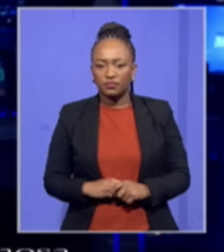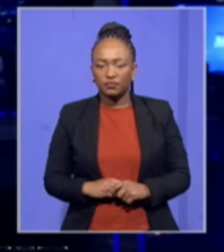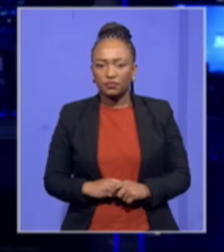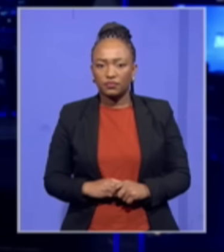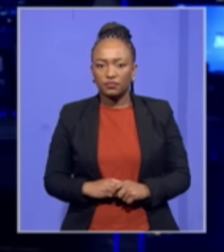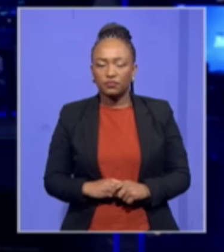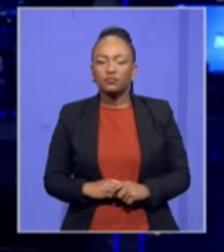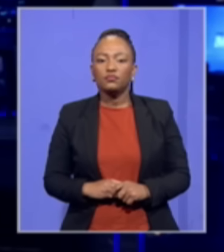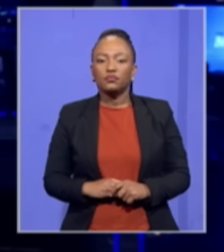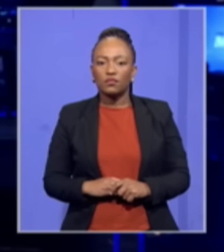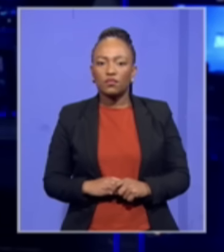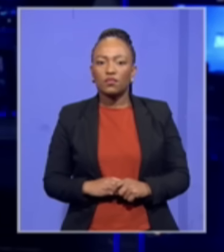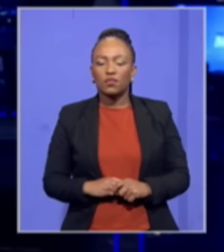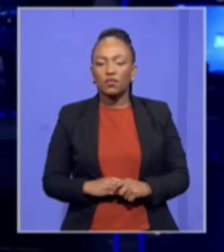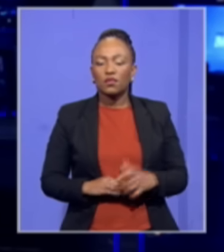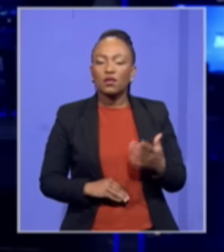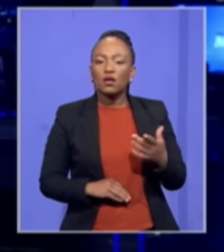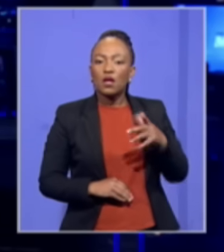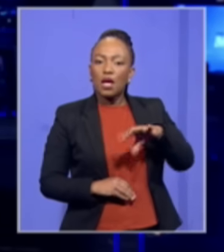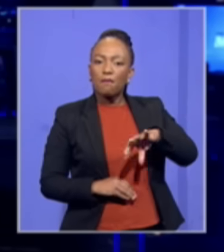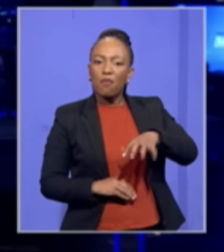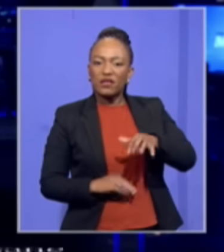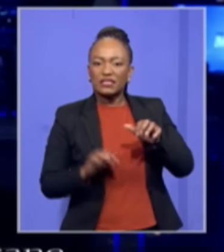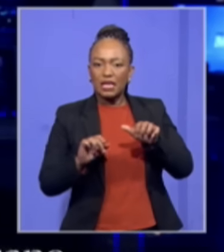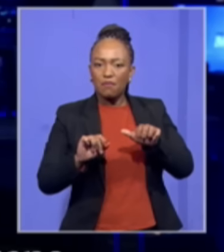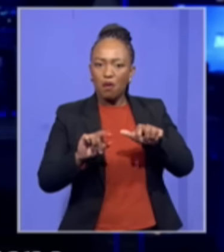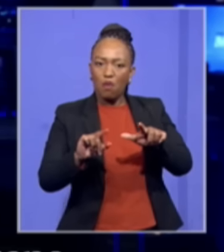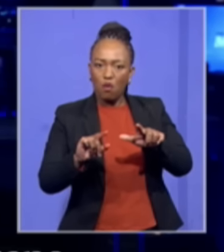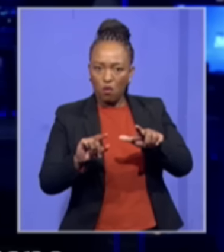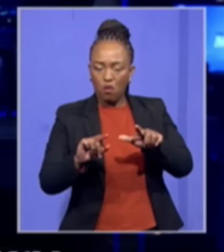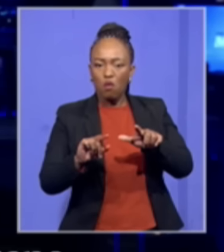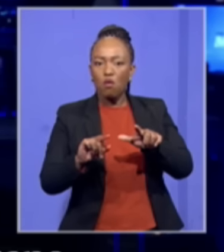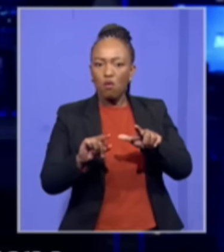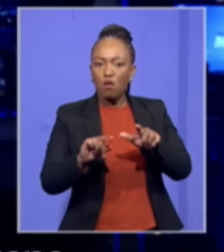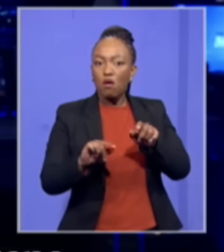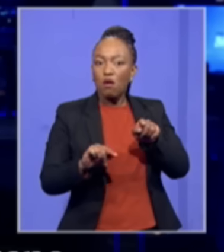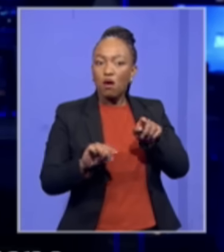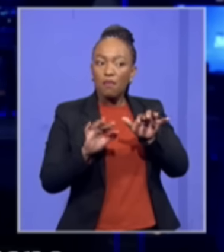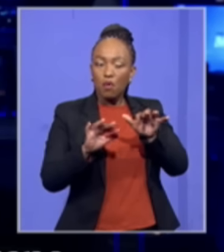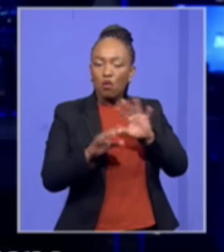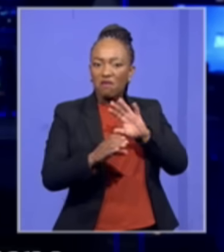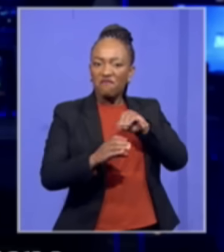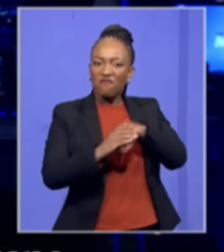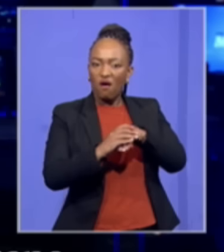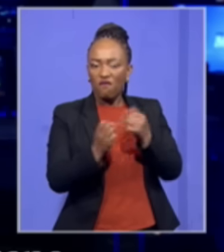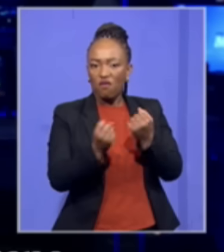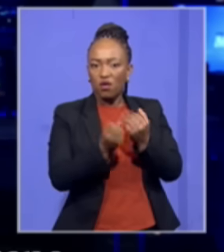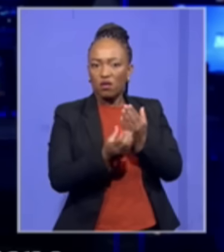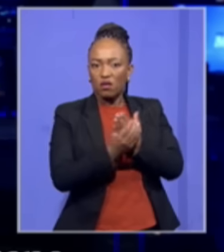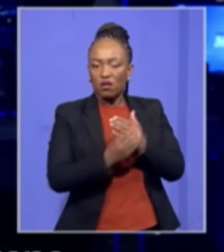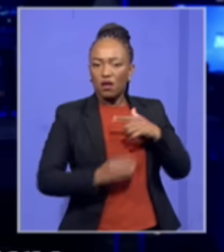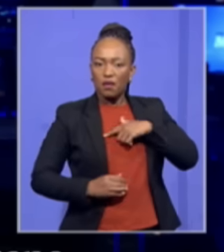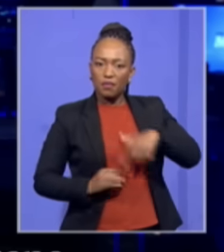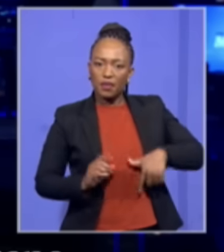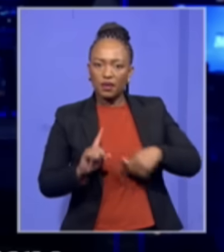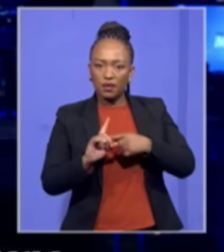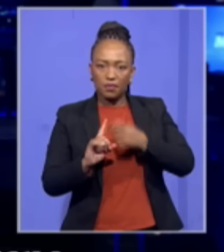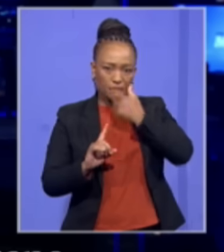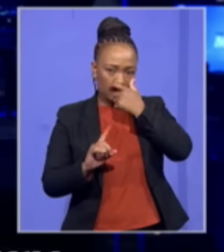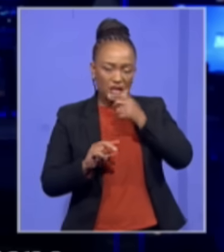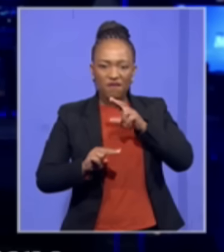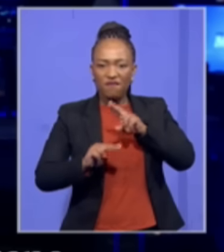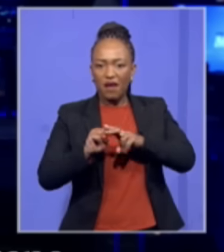Ha re fetela provinseng ya Limpopo re fumana hore nyewe ya baqosuwa ba bararo ba qoswang ka boshodu polasing ya Mopresidente Cyril Ramaphosa ka kgwedi ya Hlakola ka